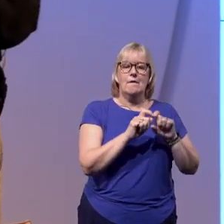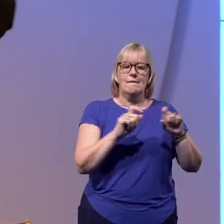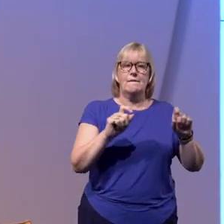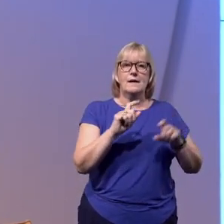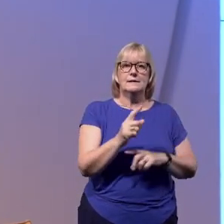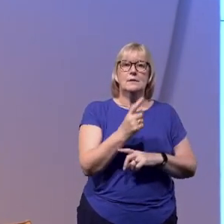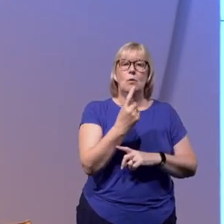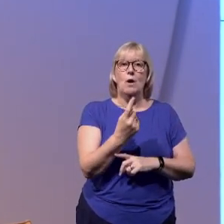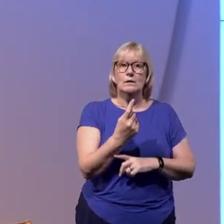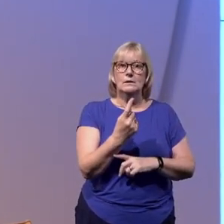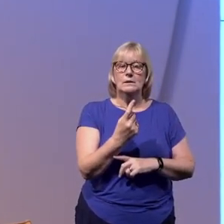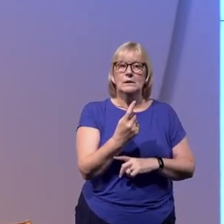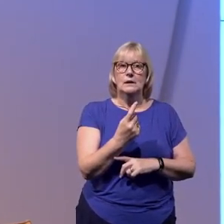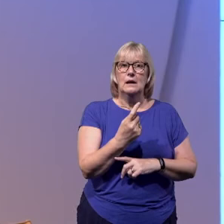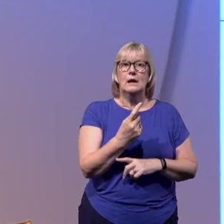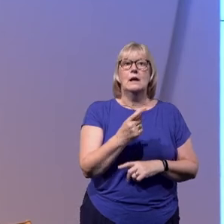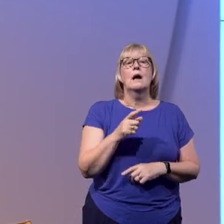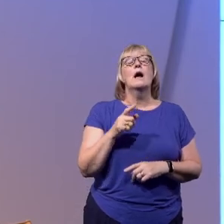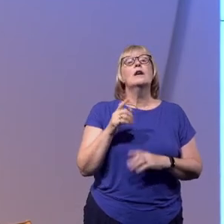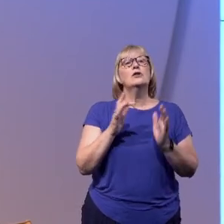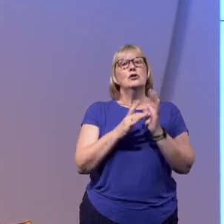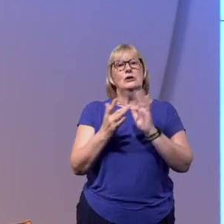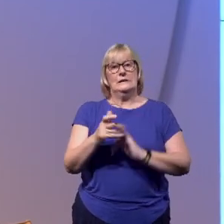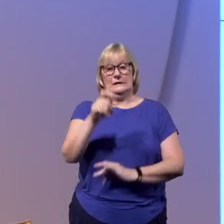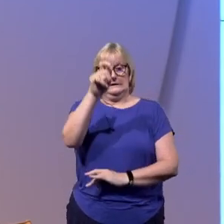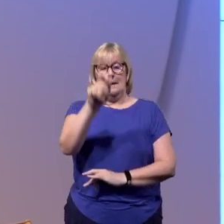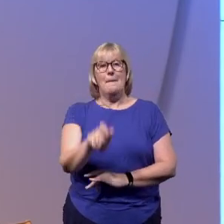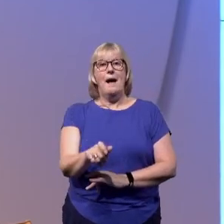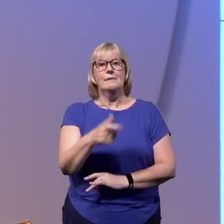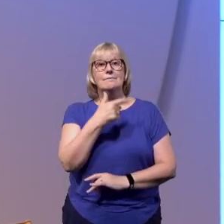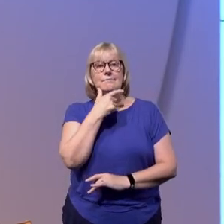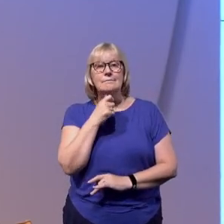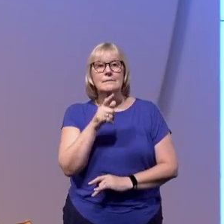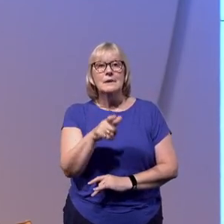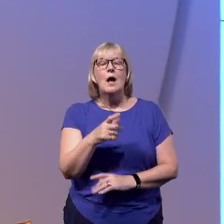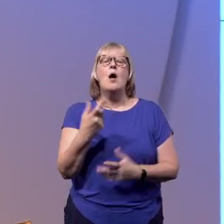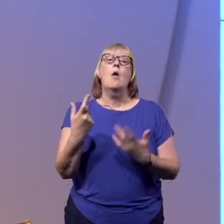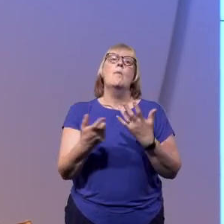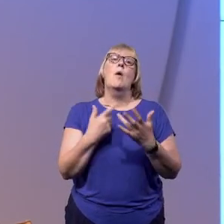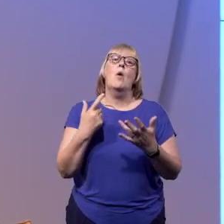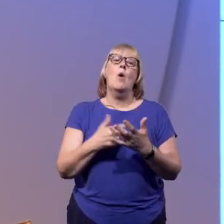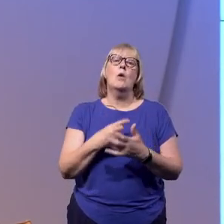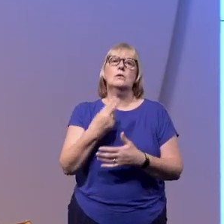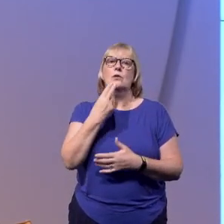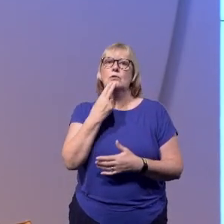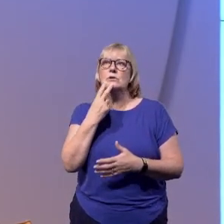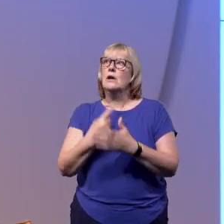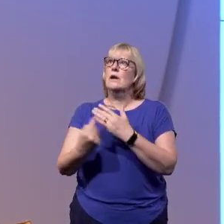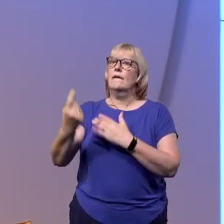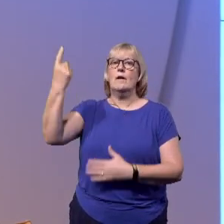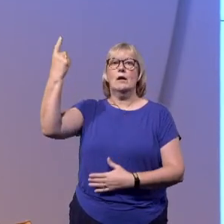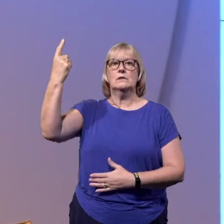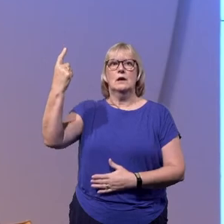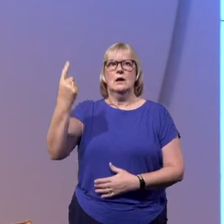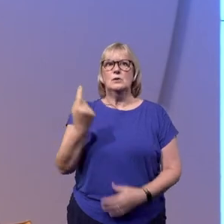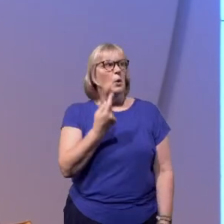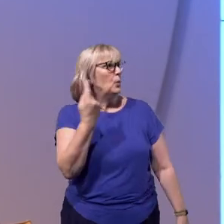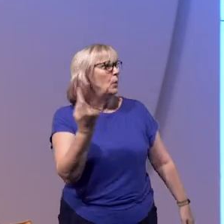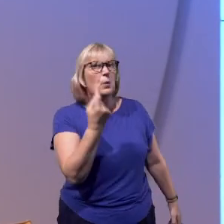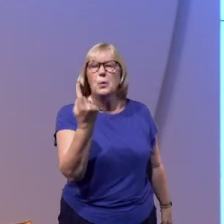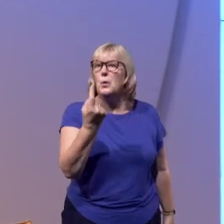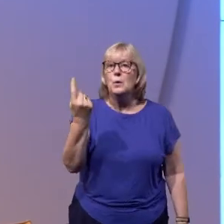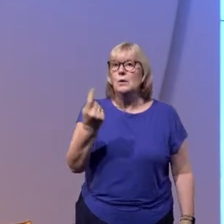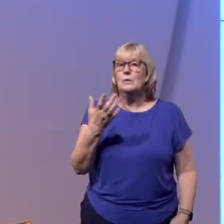else is he? Do you see? He's the Son of God. So the guessing games about God have stopped. This is who Jesus